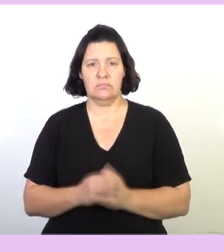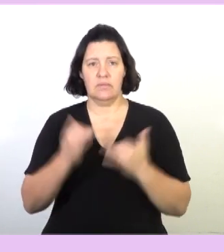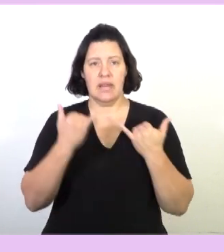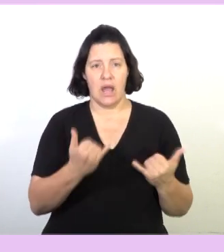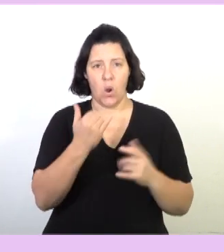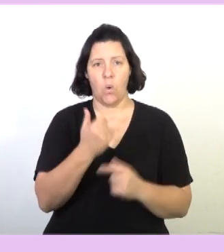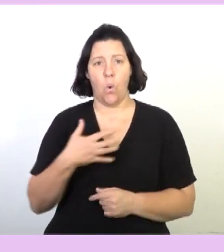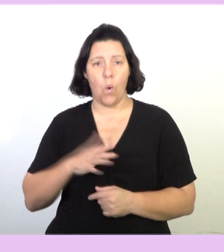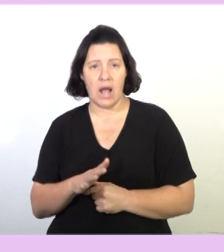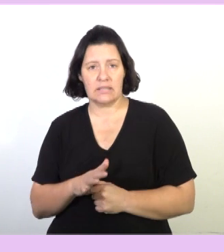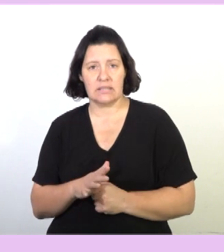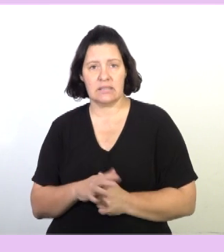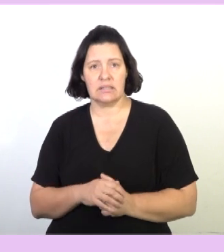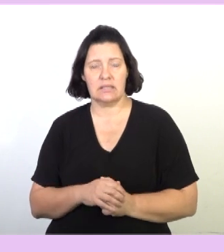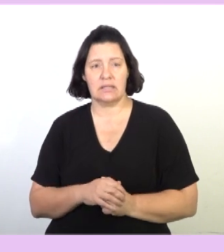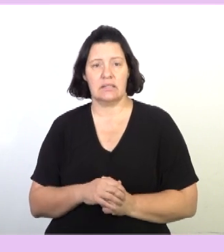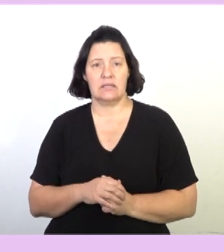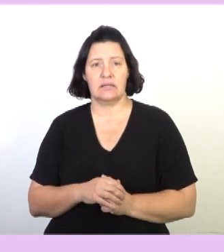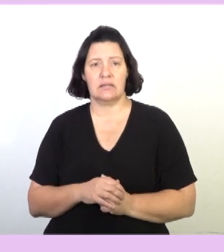Then we are looking for